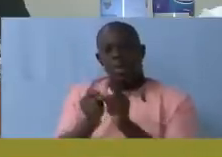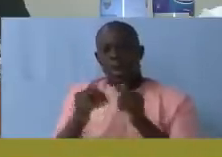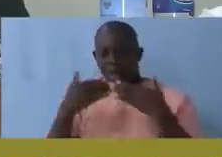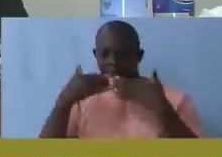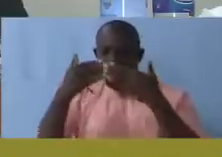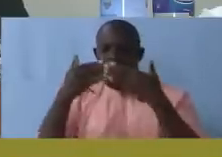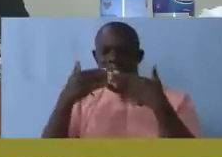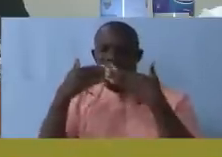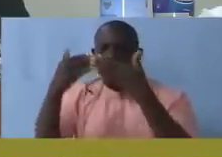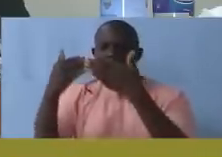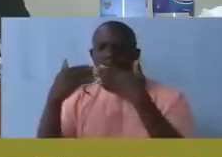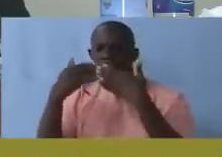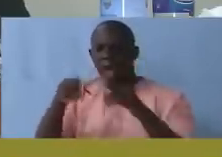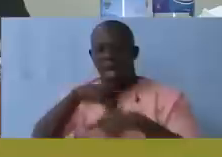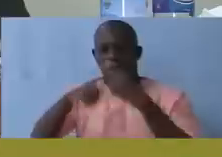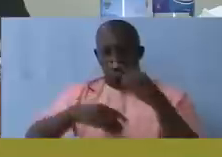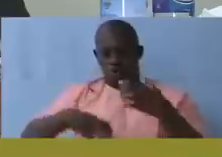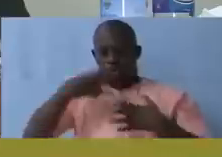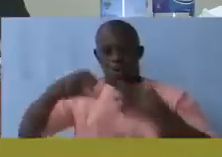information,